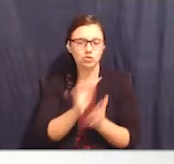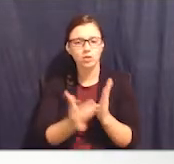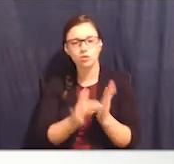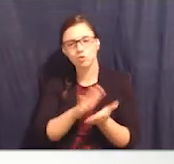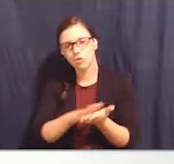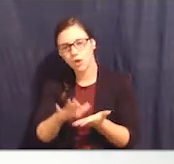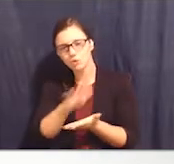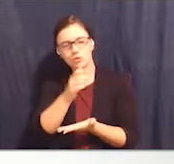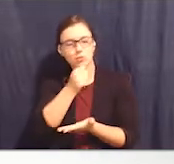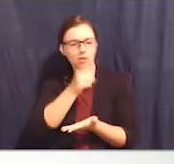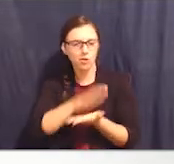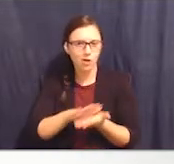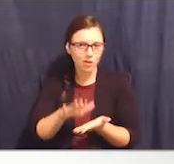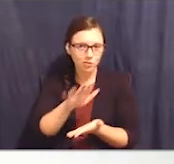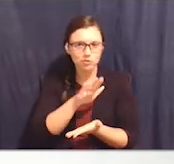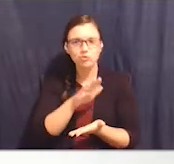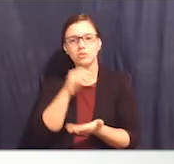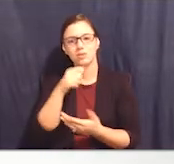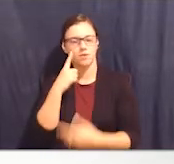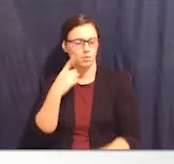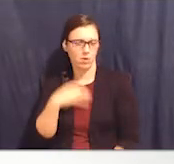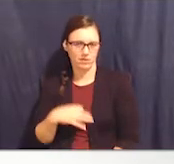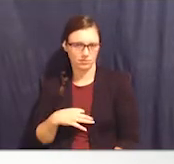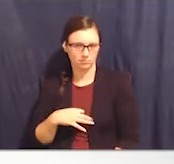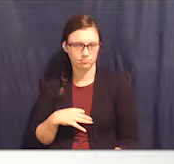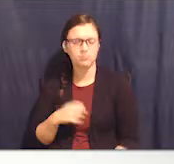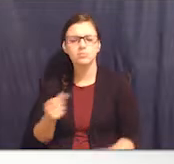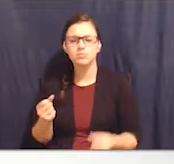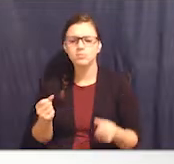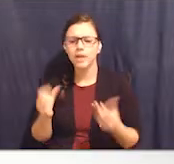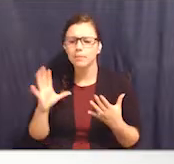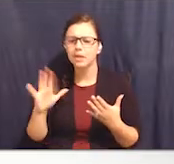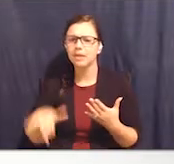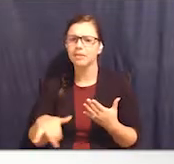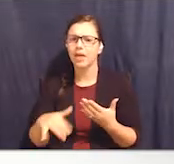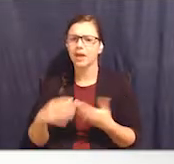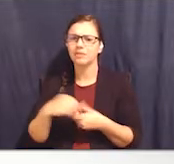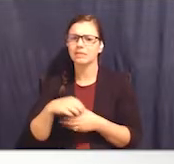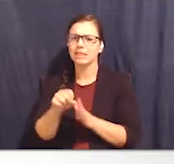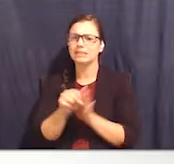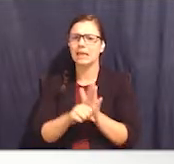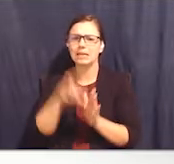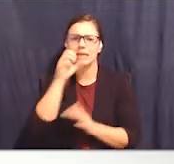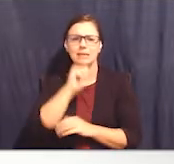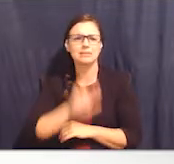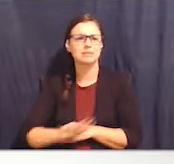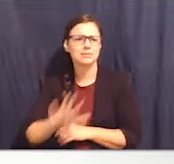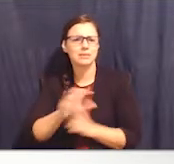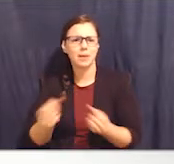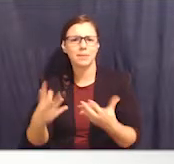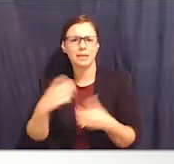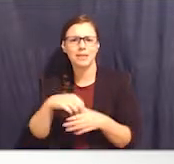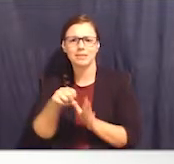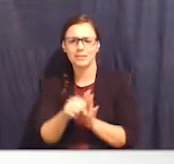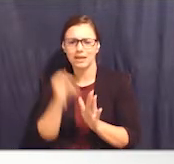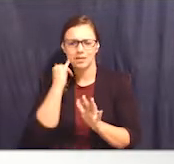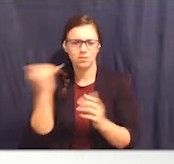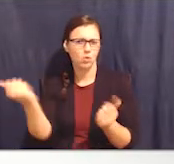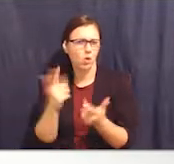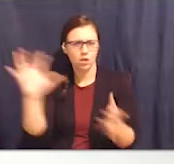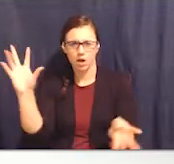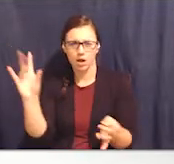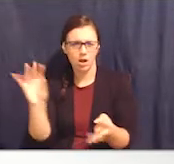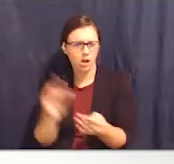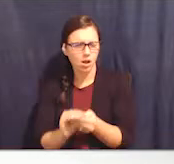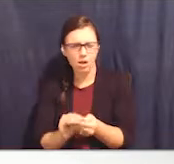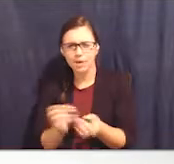I didn't know that. I mean, I think of our universities, state universities, there's 13 of those. State colleges, the great